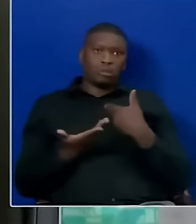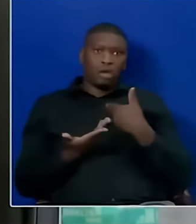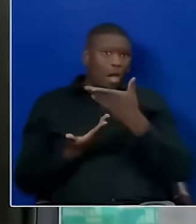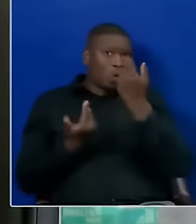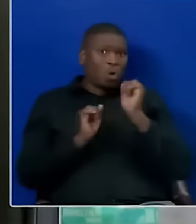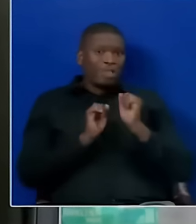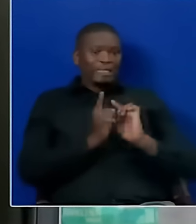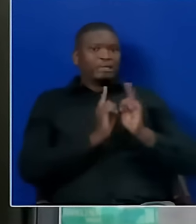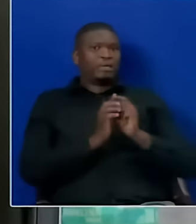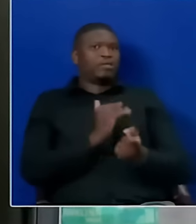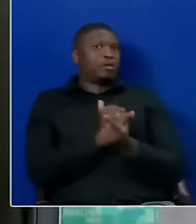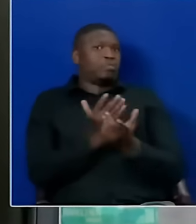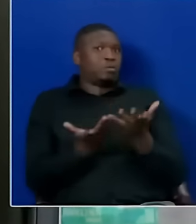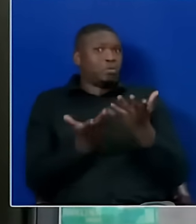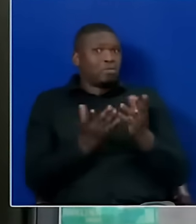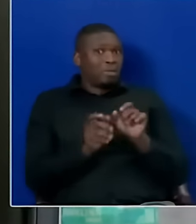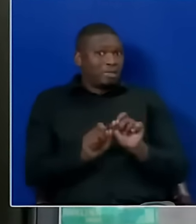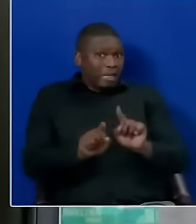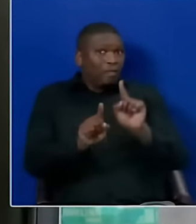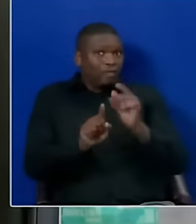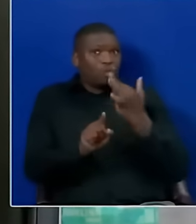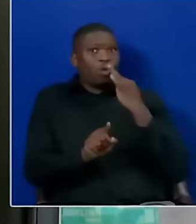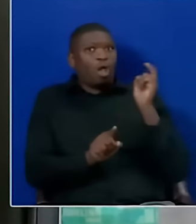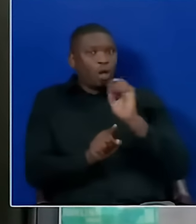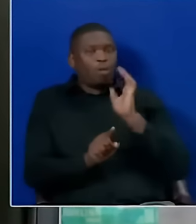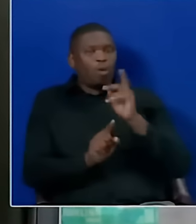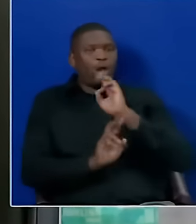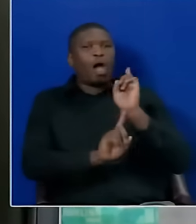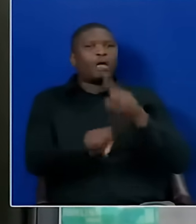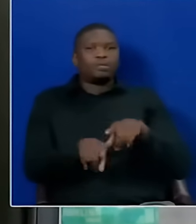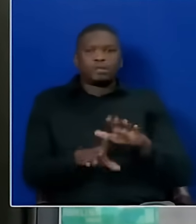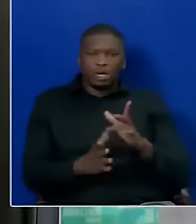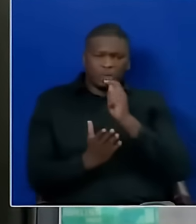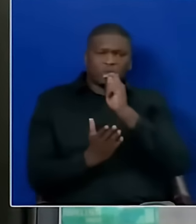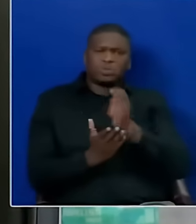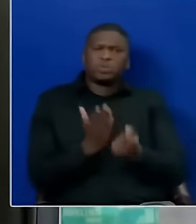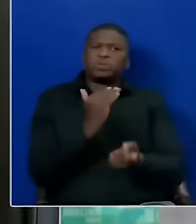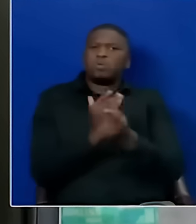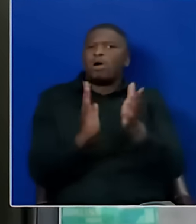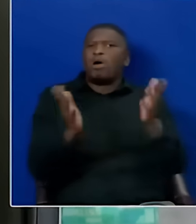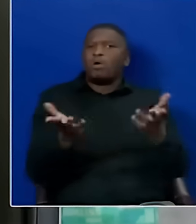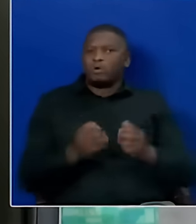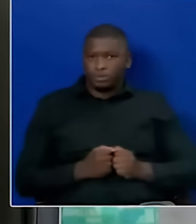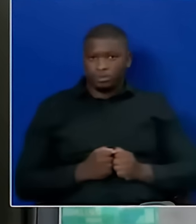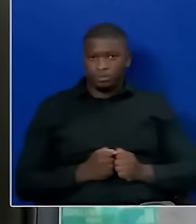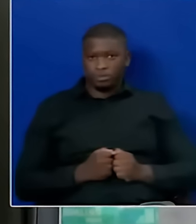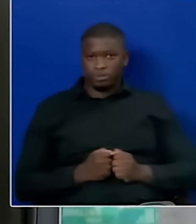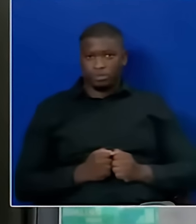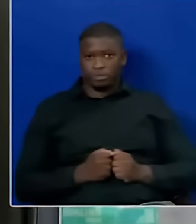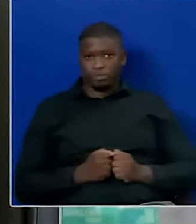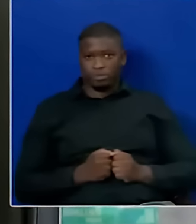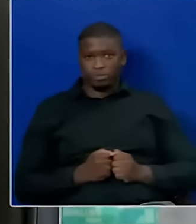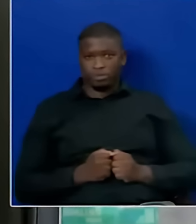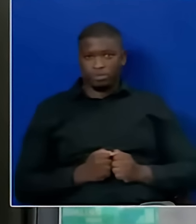he can answer himself as to the truthfulness of that statement, Commissioners. Other than IBIS, is there another